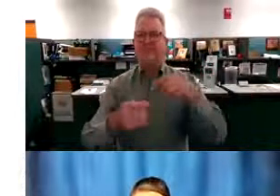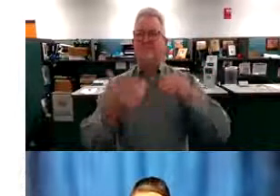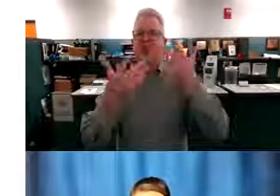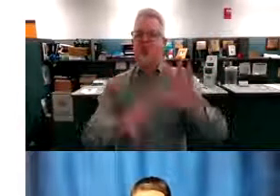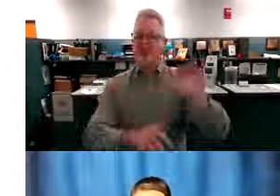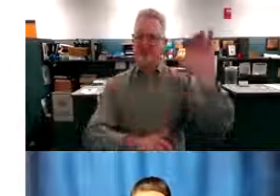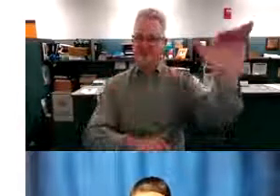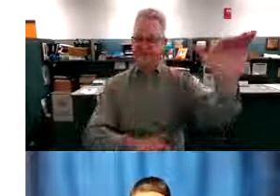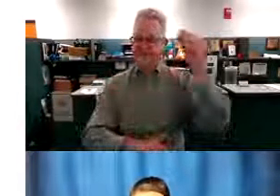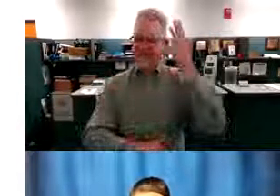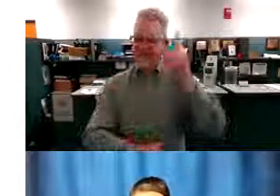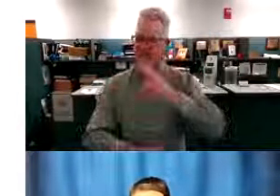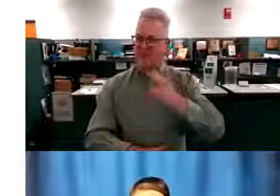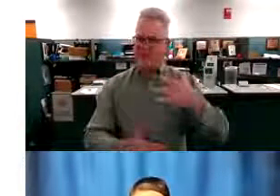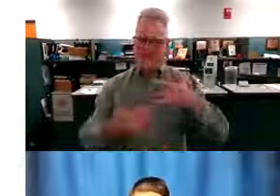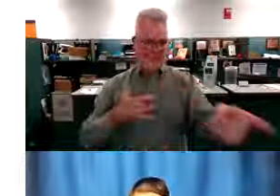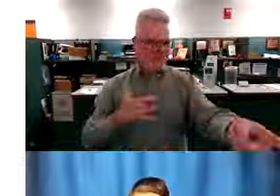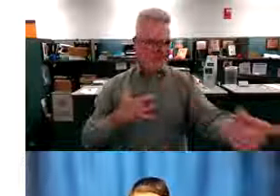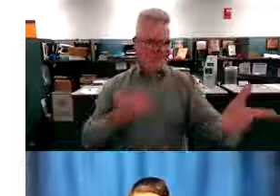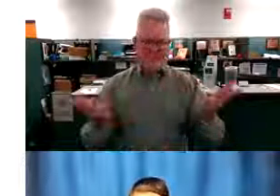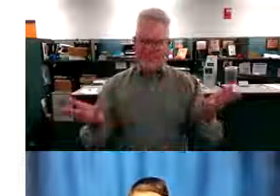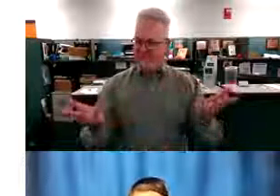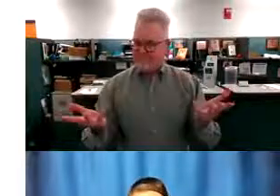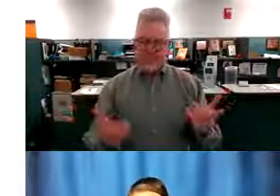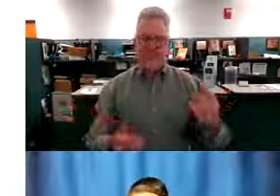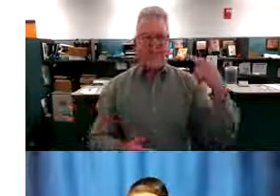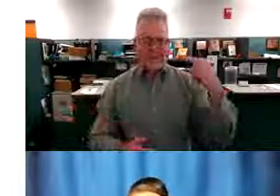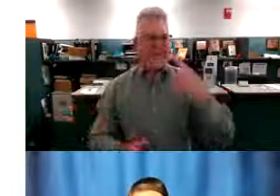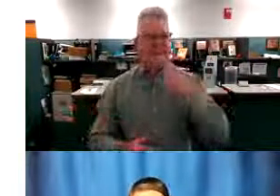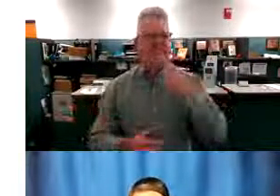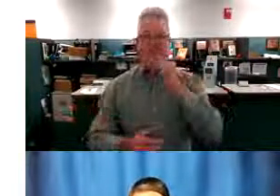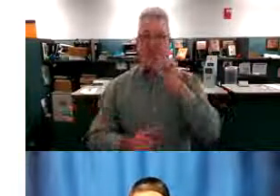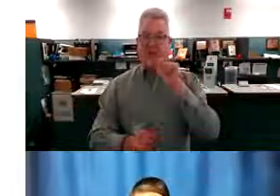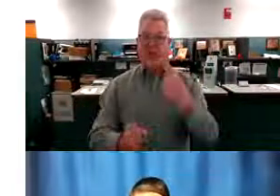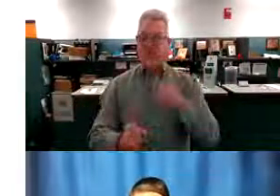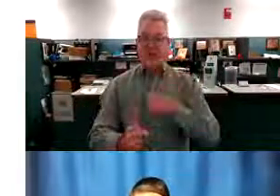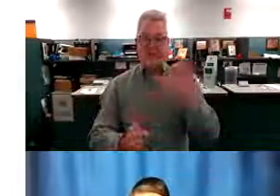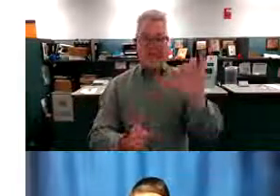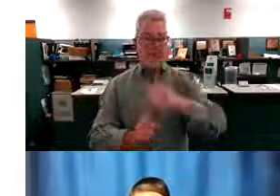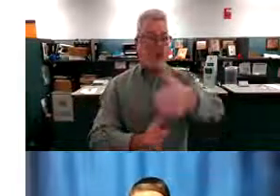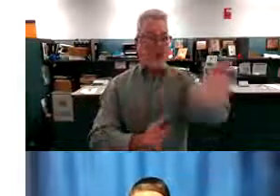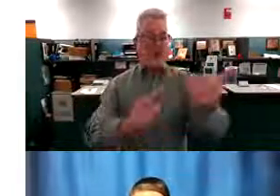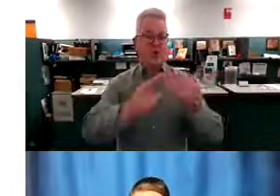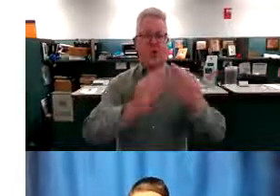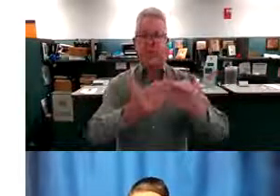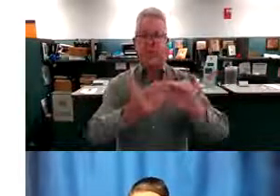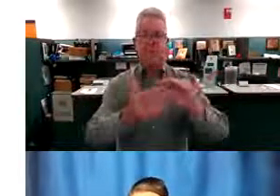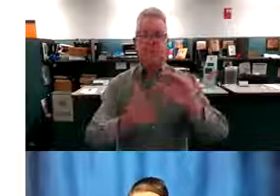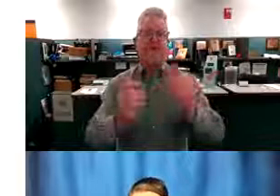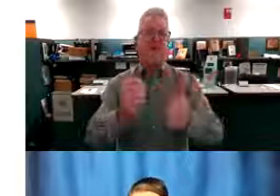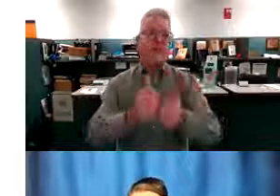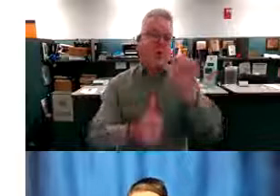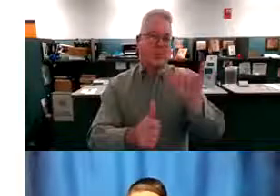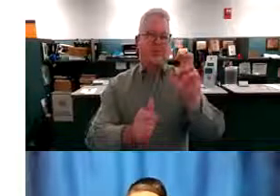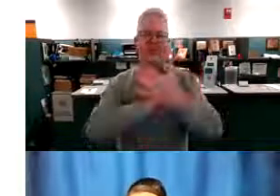and diversity and inclusion team and reaching out with them and saying, this is really not accessible to the deaf and hard of hearing community. And they suggest,